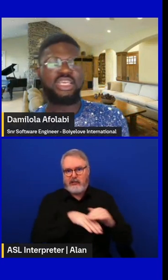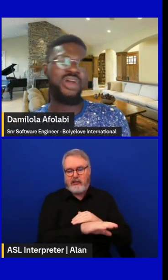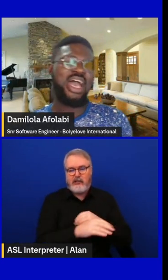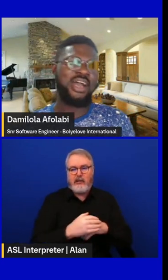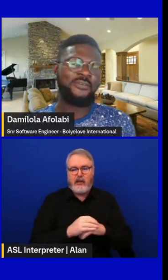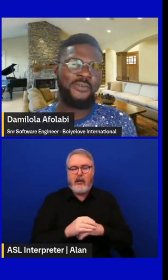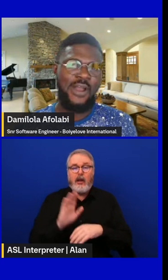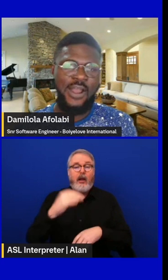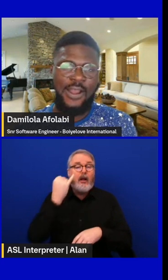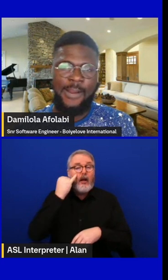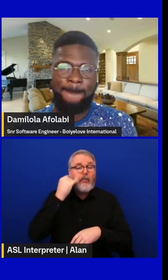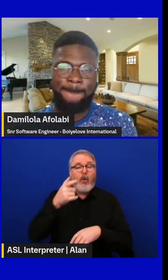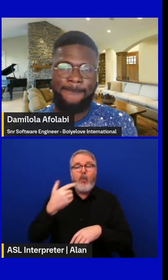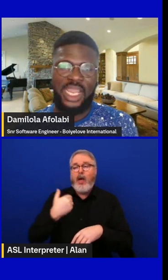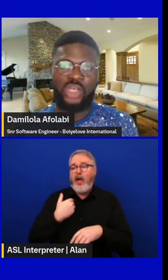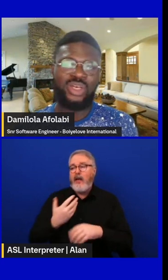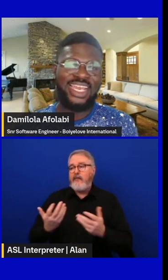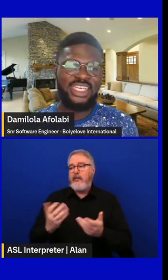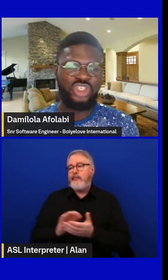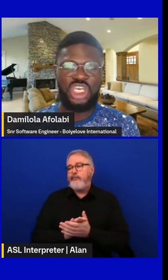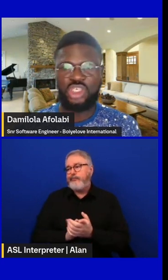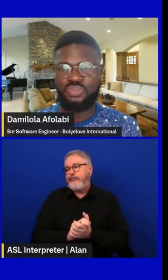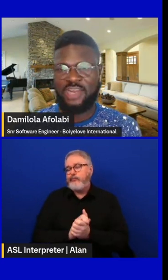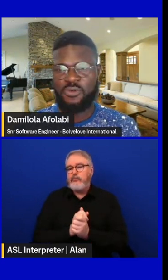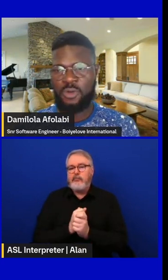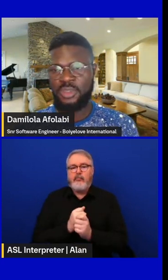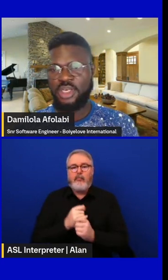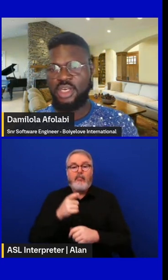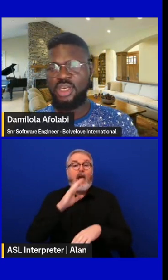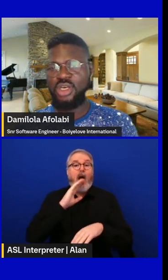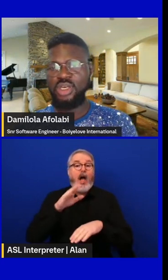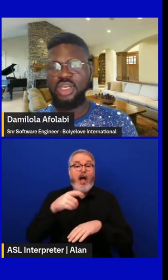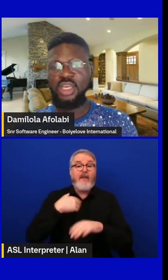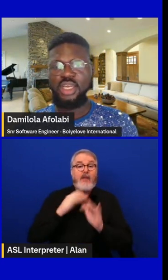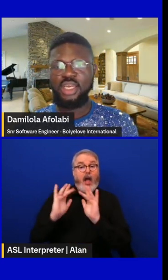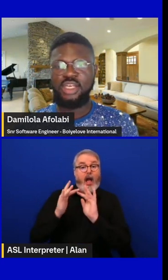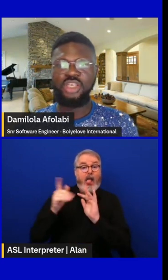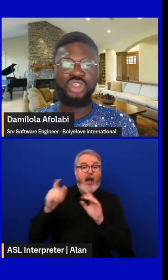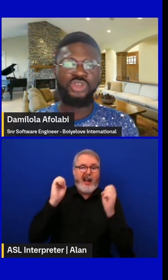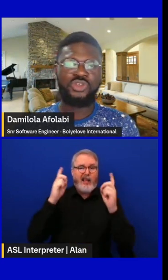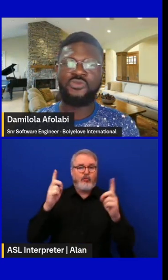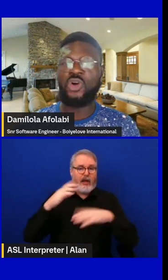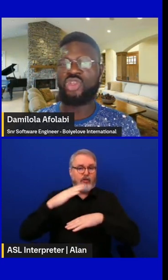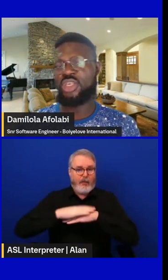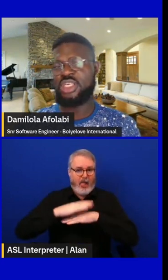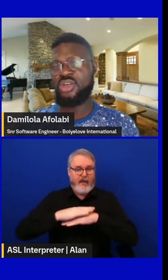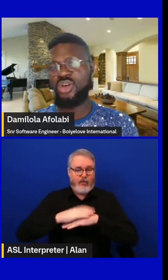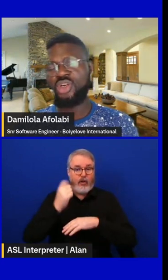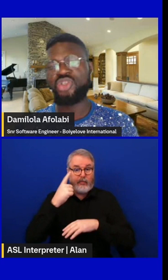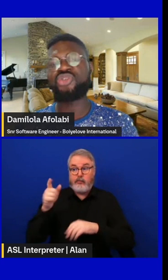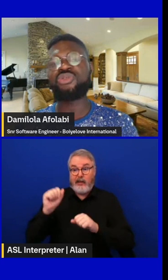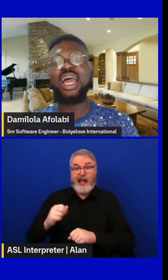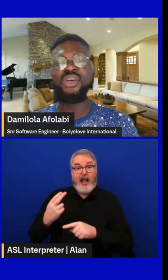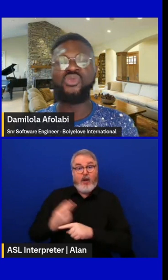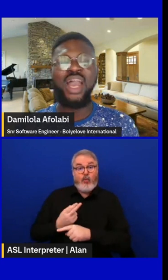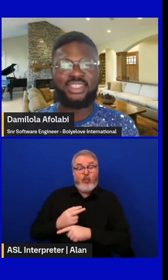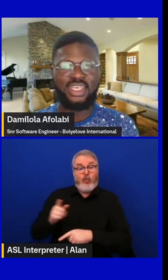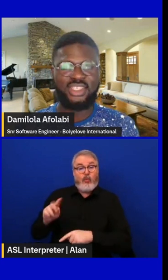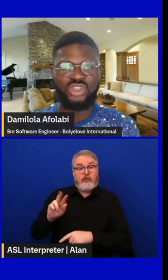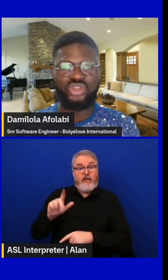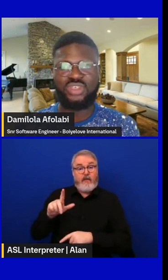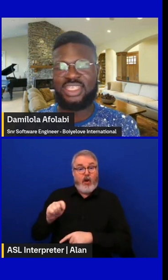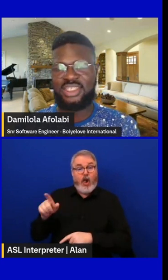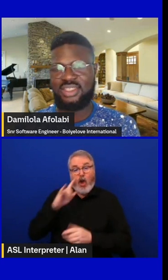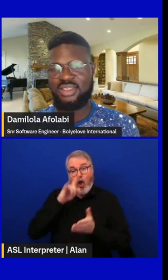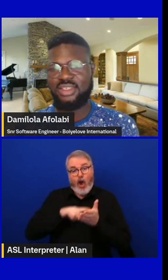So say you have an online education platform, they could use Vault Audit Log to track who